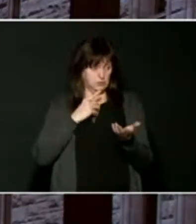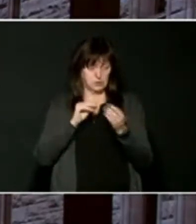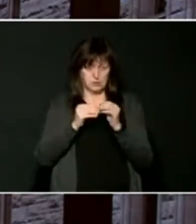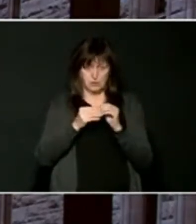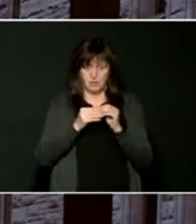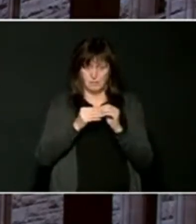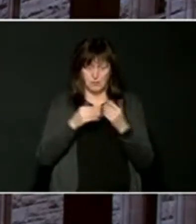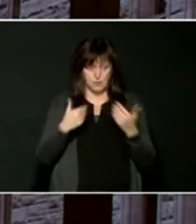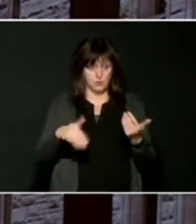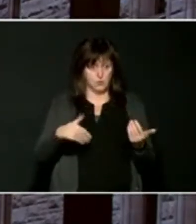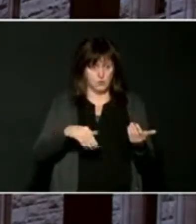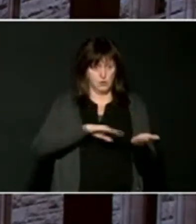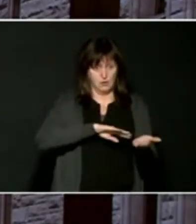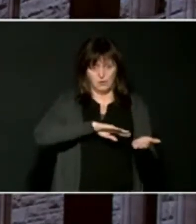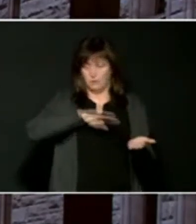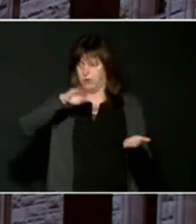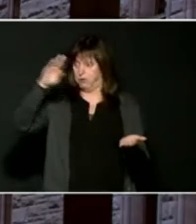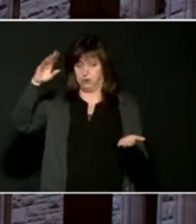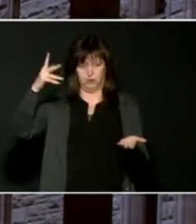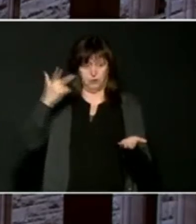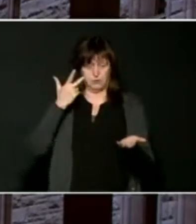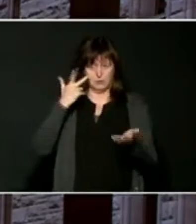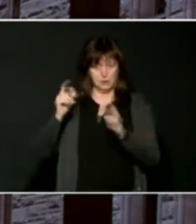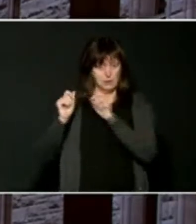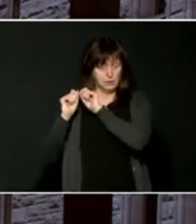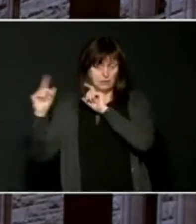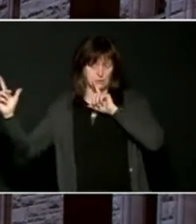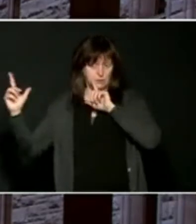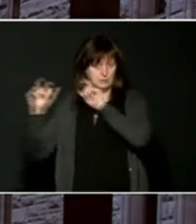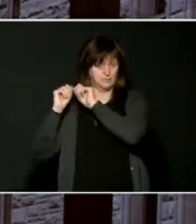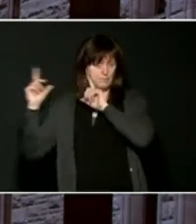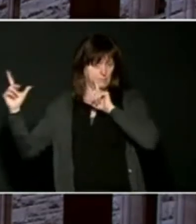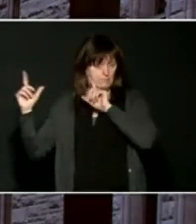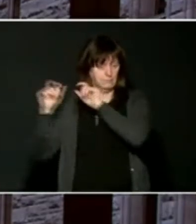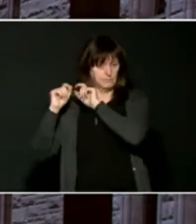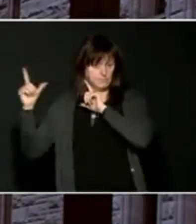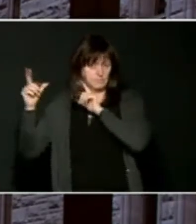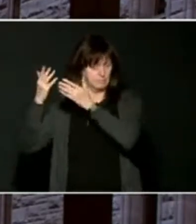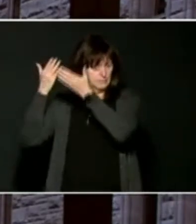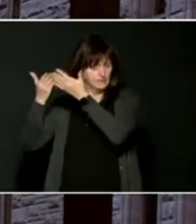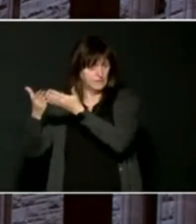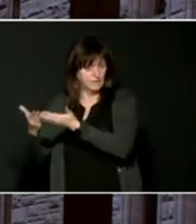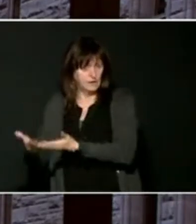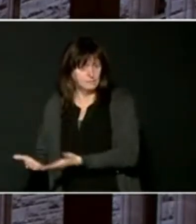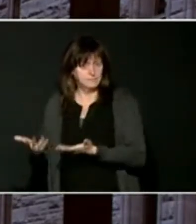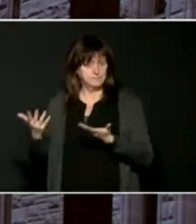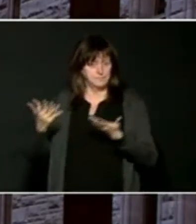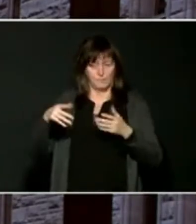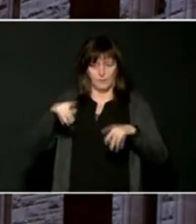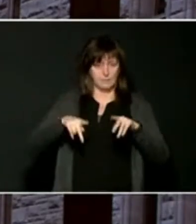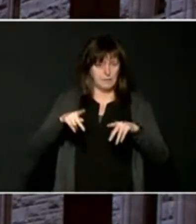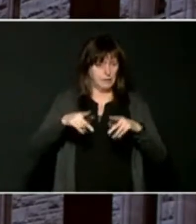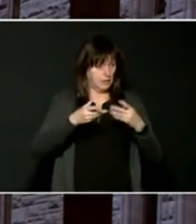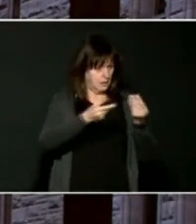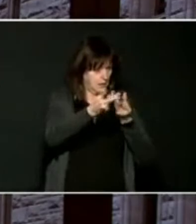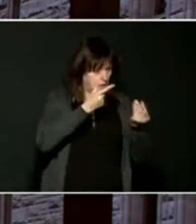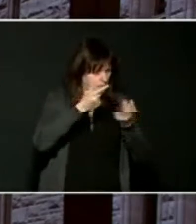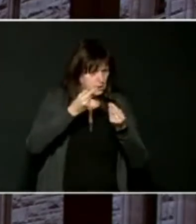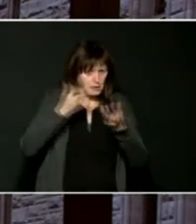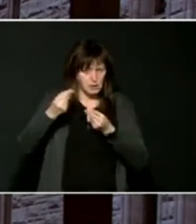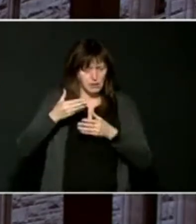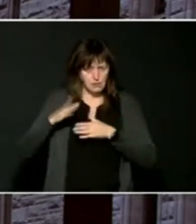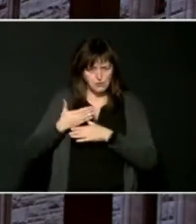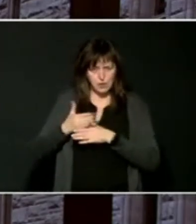data is reporting, as well as testimonials from various healthcare providers to understand the change and shift that has